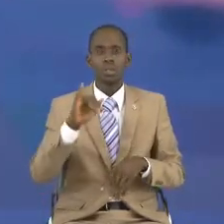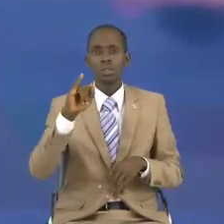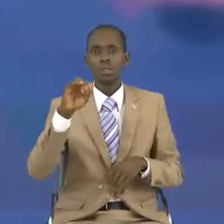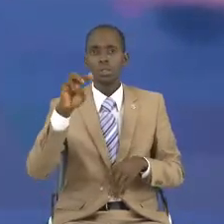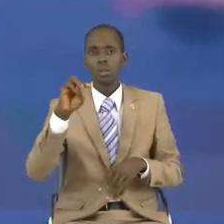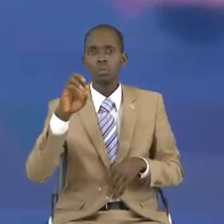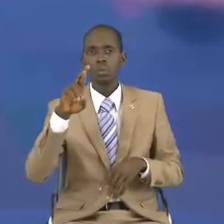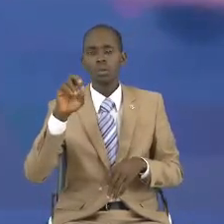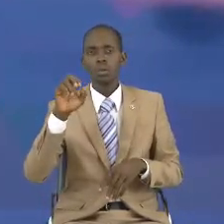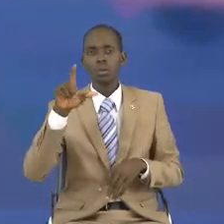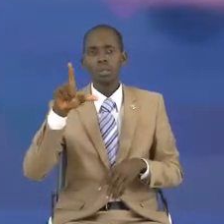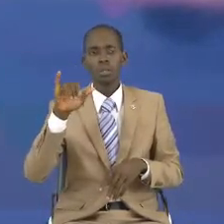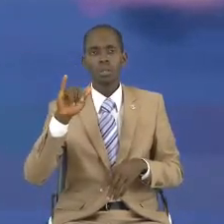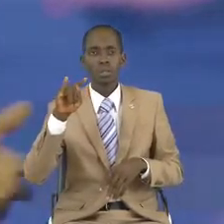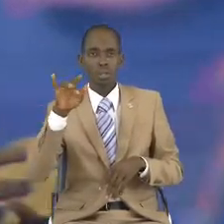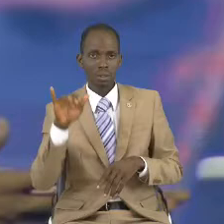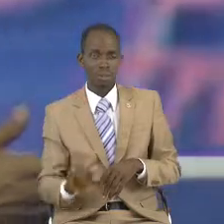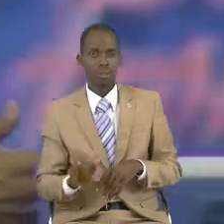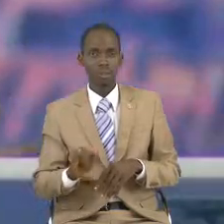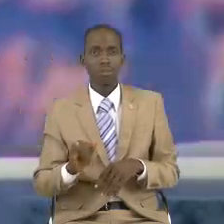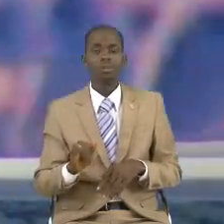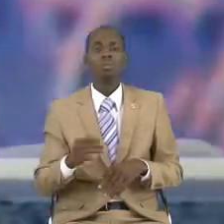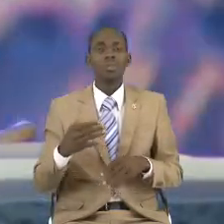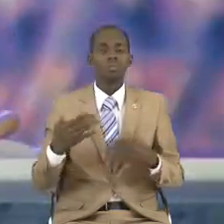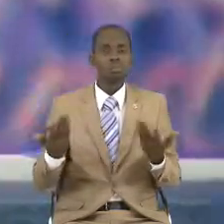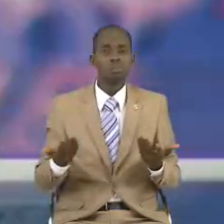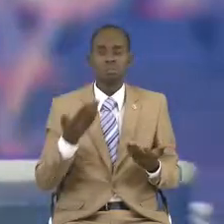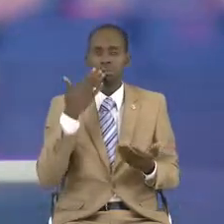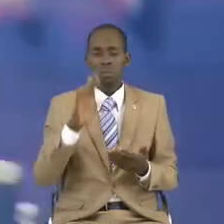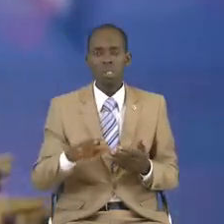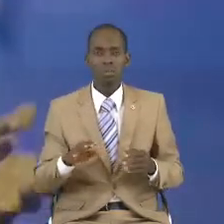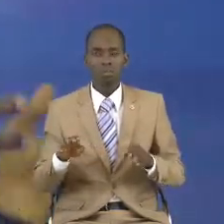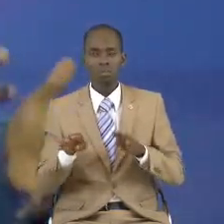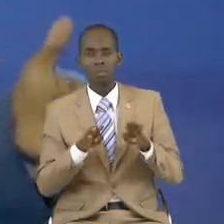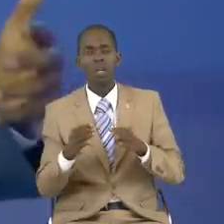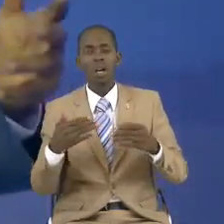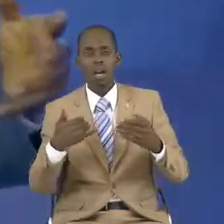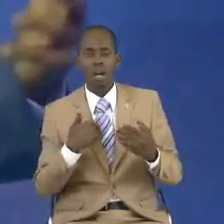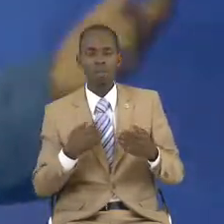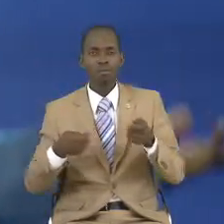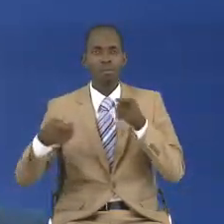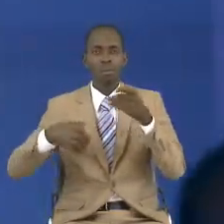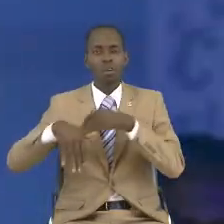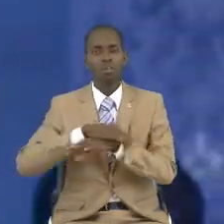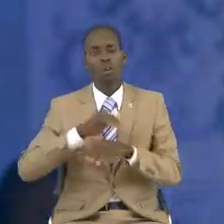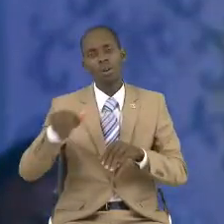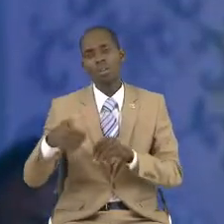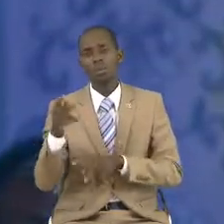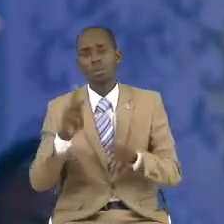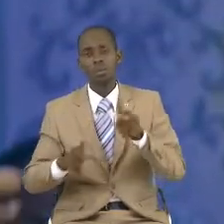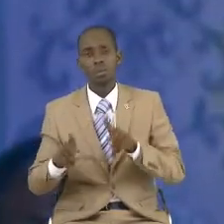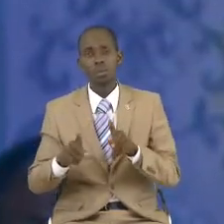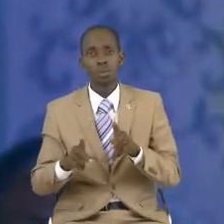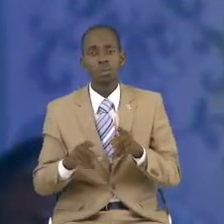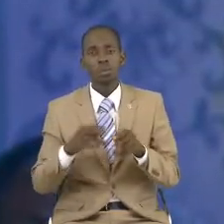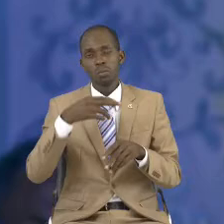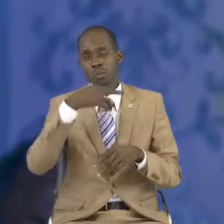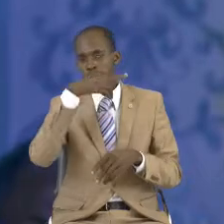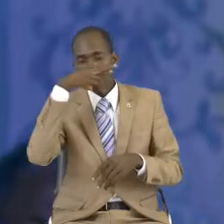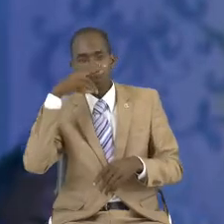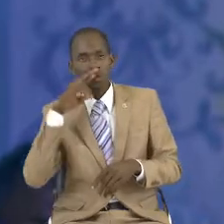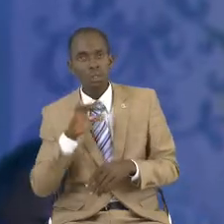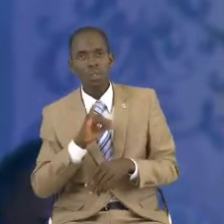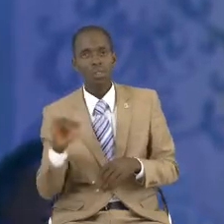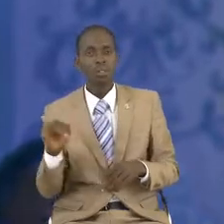people and corruption stealing whether they are stealing government money or stealing their neighbor's